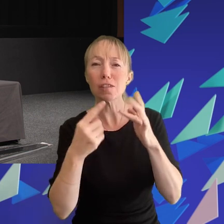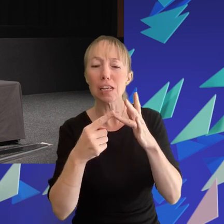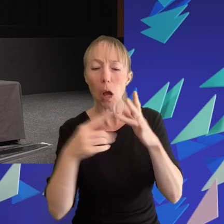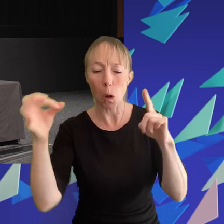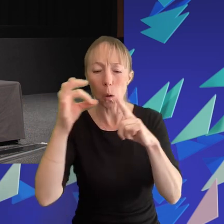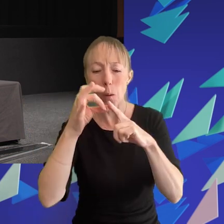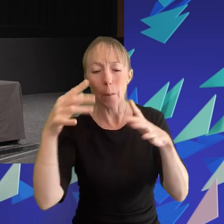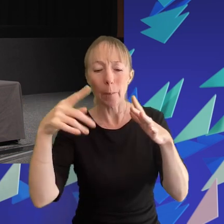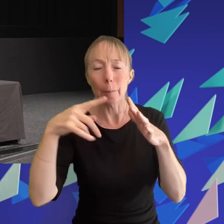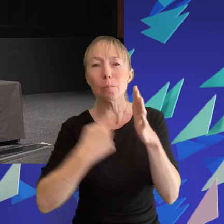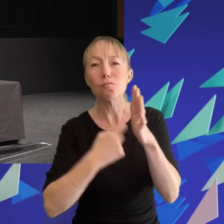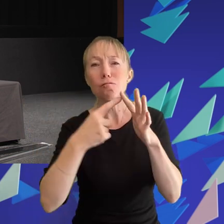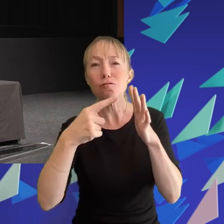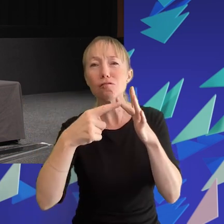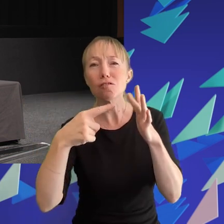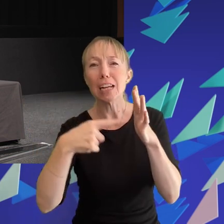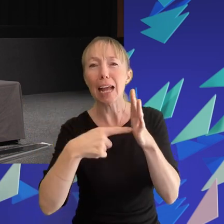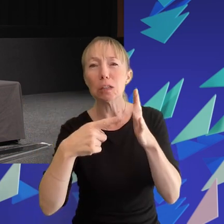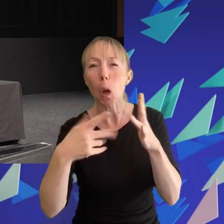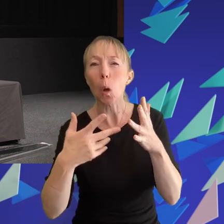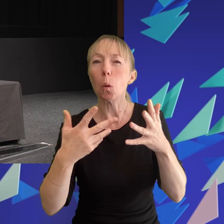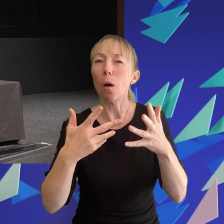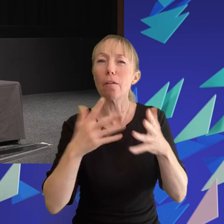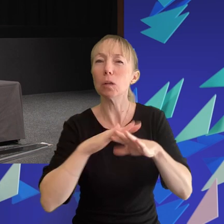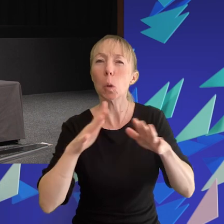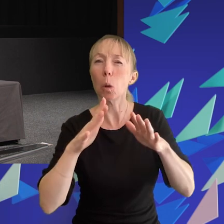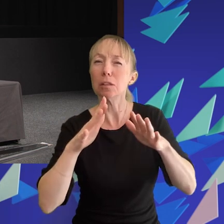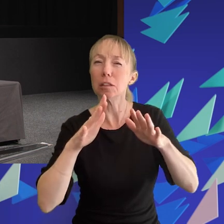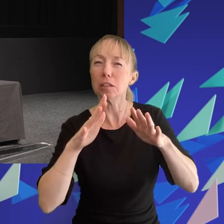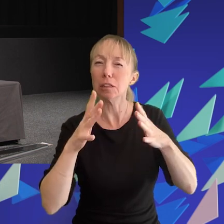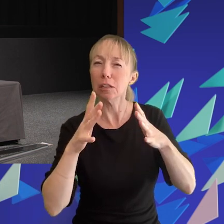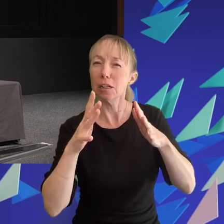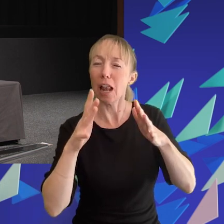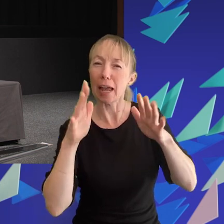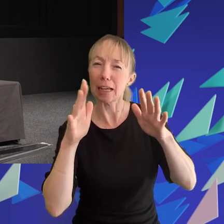bleaching the film to create this look. Mm-hmm. Yeah, I think